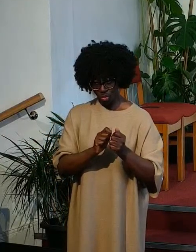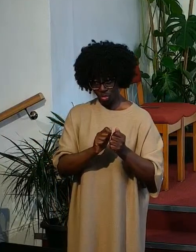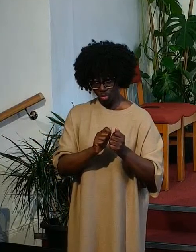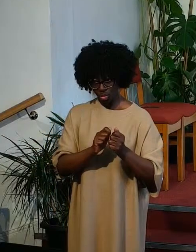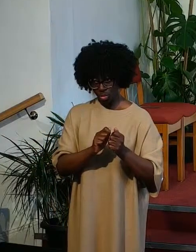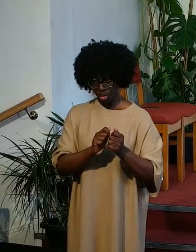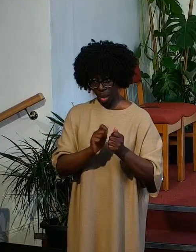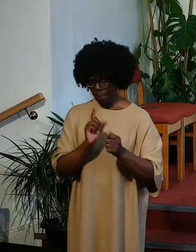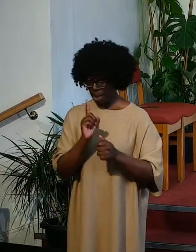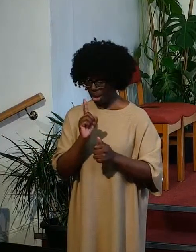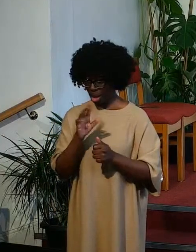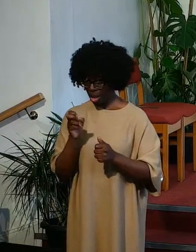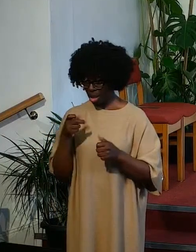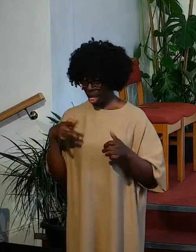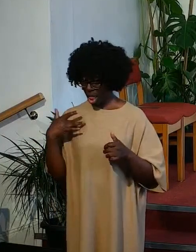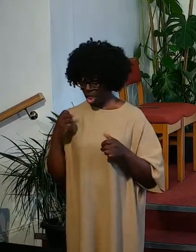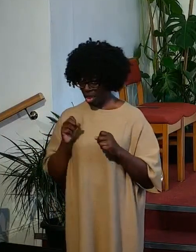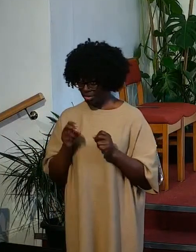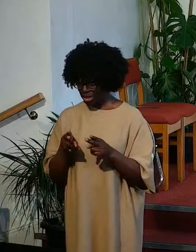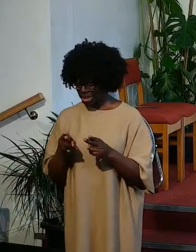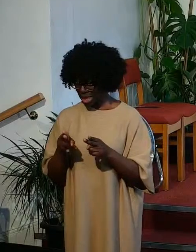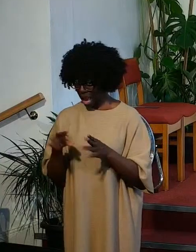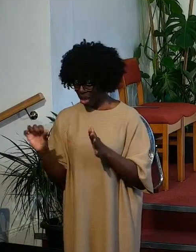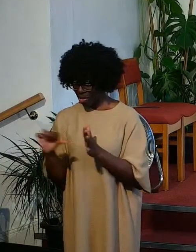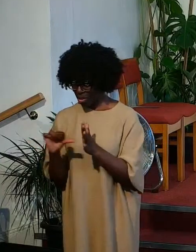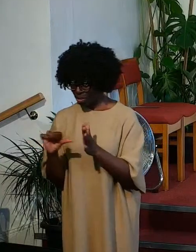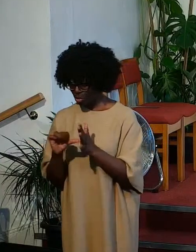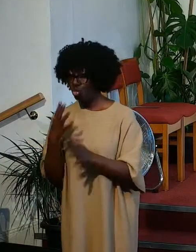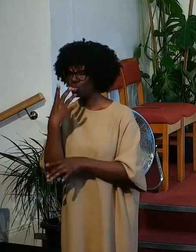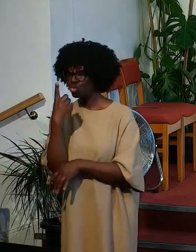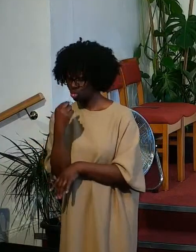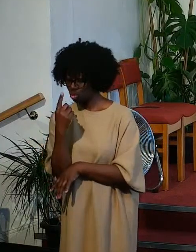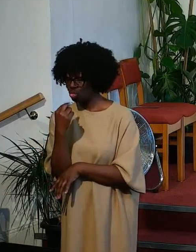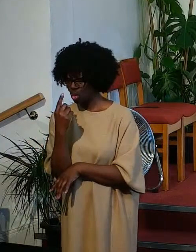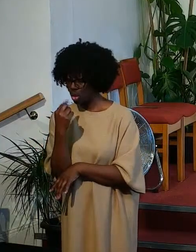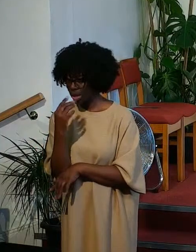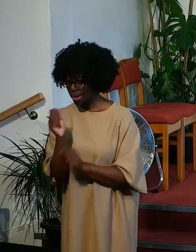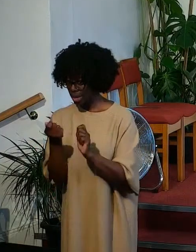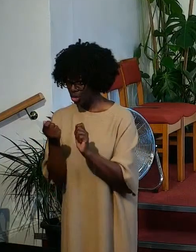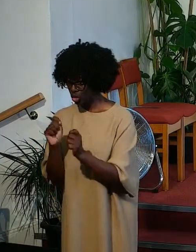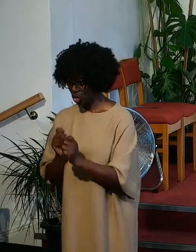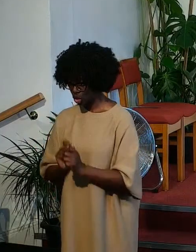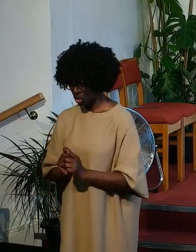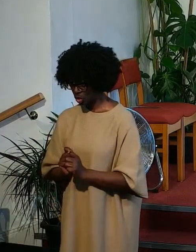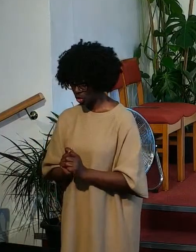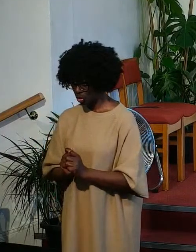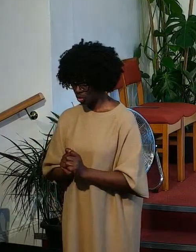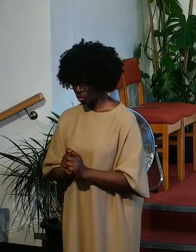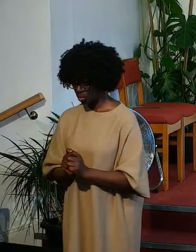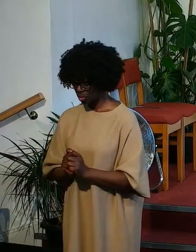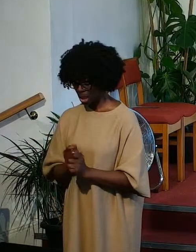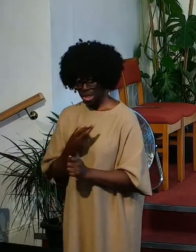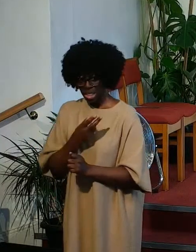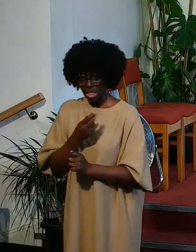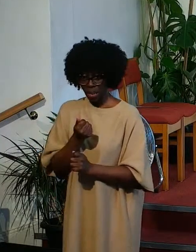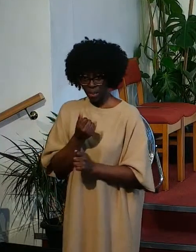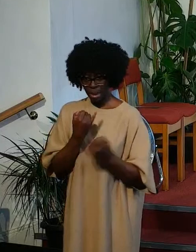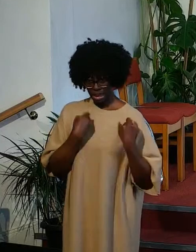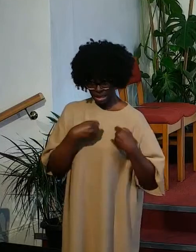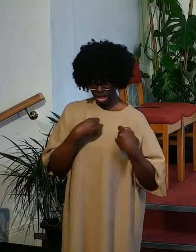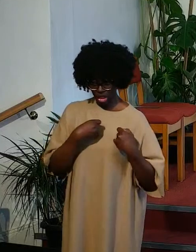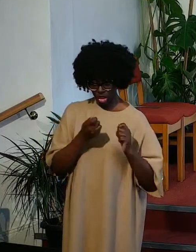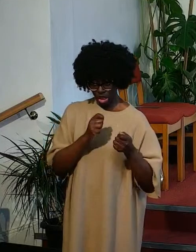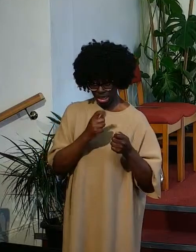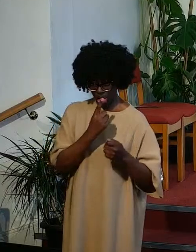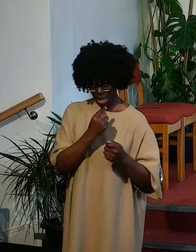But there are lifestyle issues that you can do, which can help you with some conditions, some you cannot. So I think this